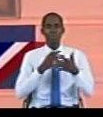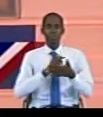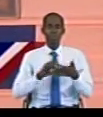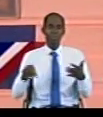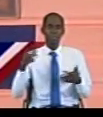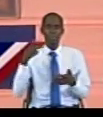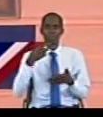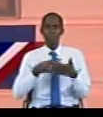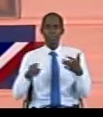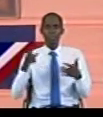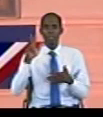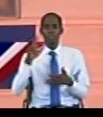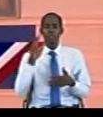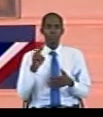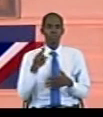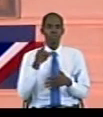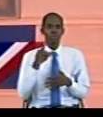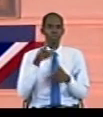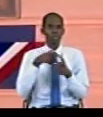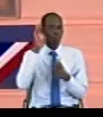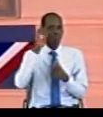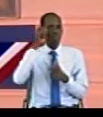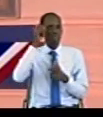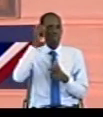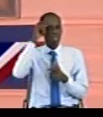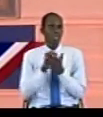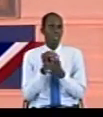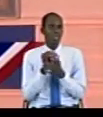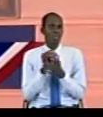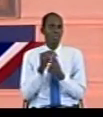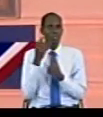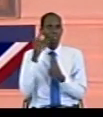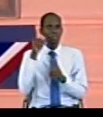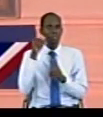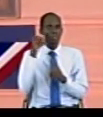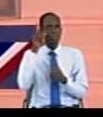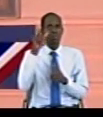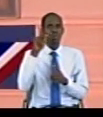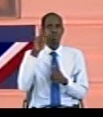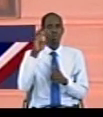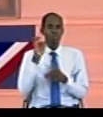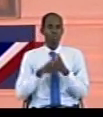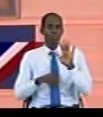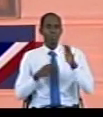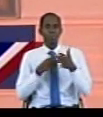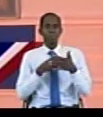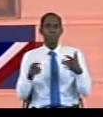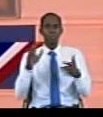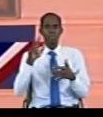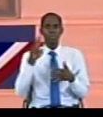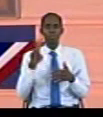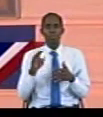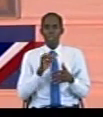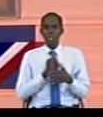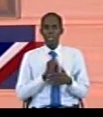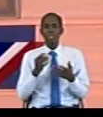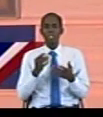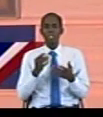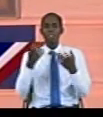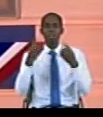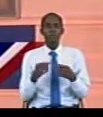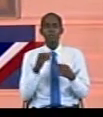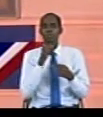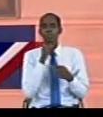my Father has sent me into the world. Luke chapter 5, verse 32, I came not to call the righteous, but